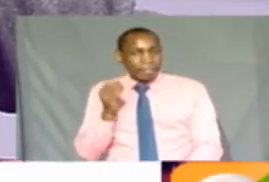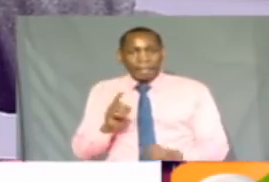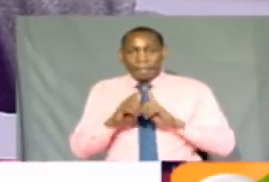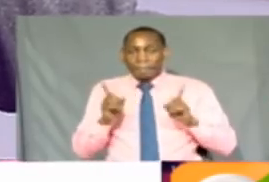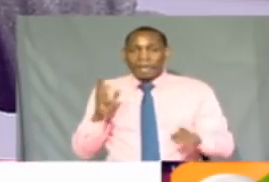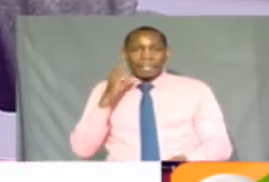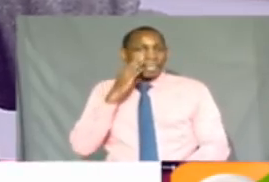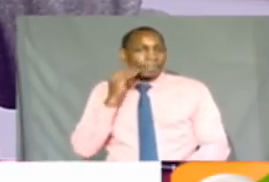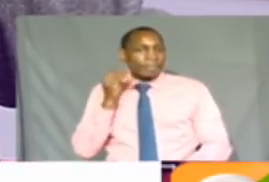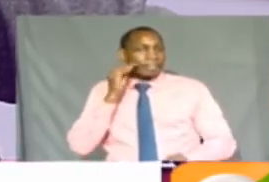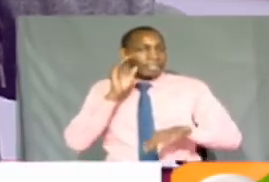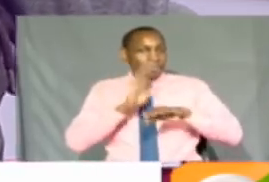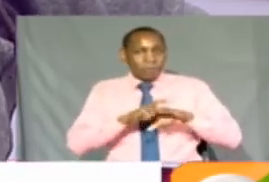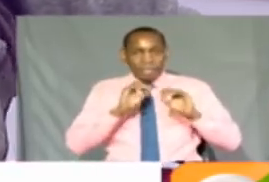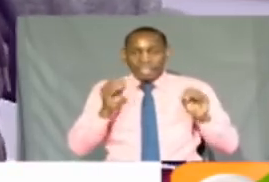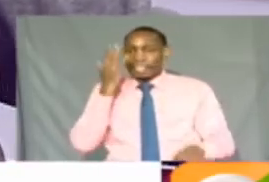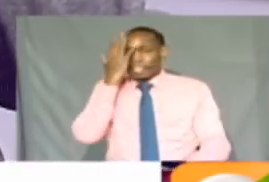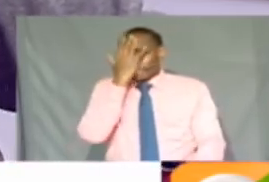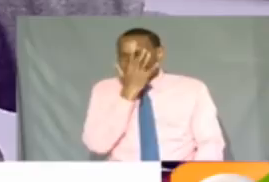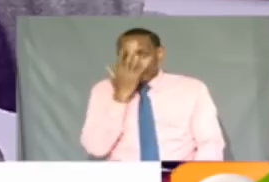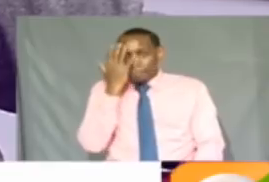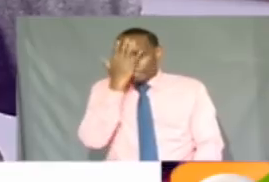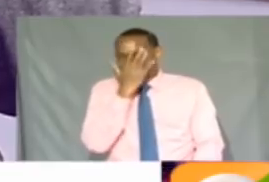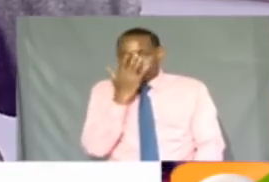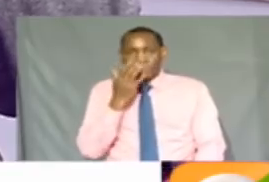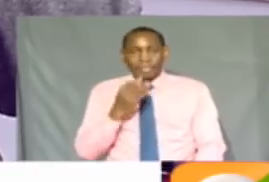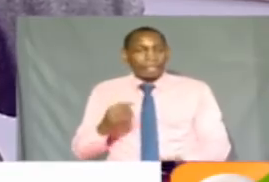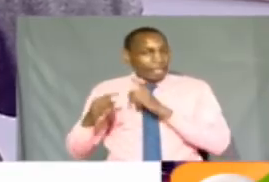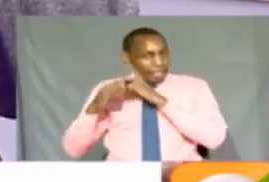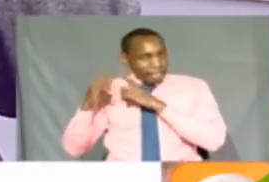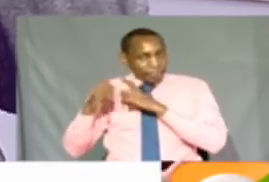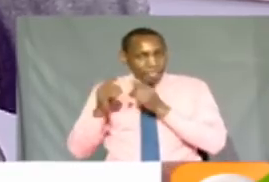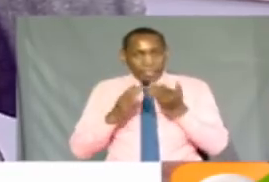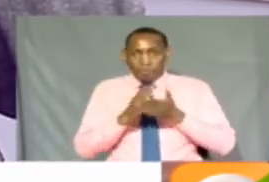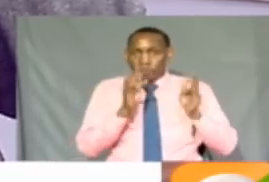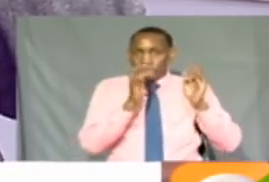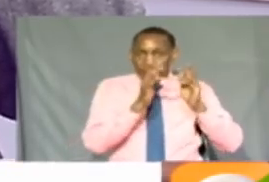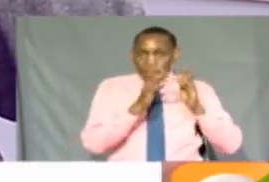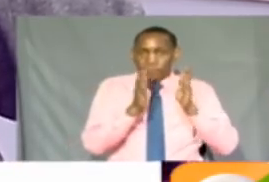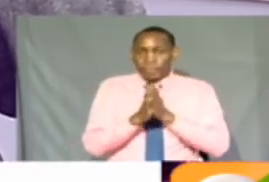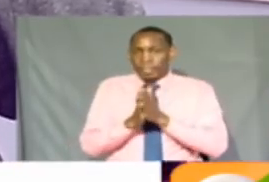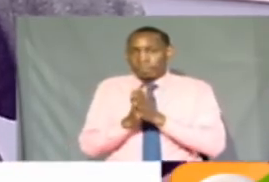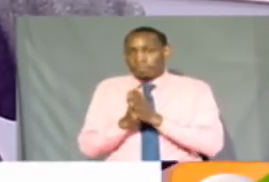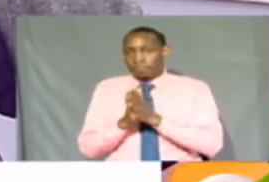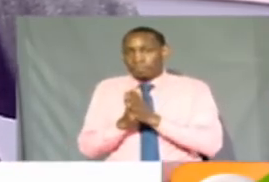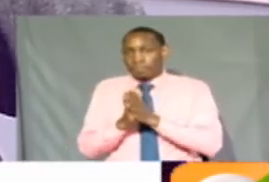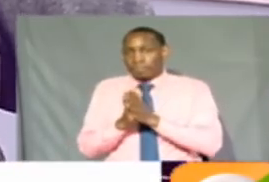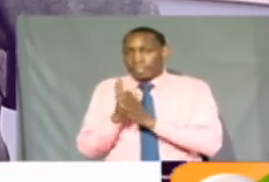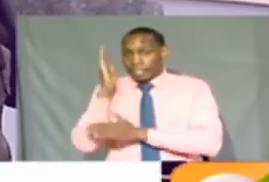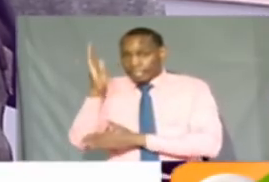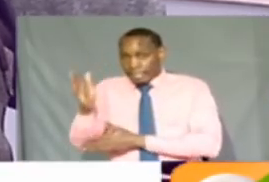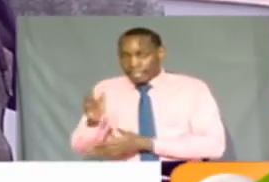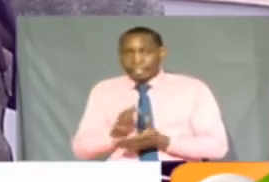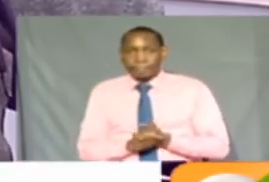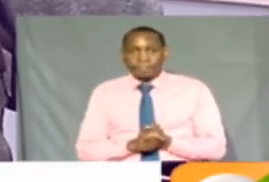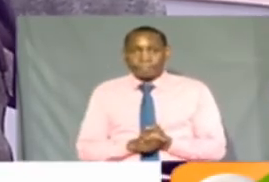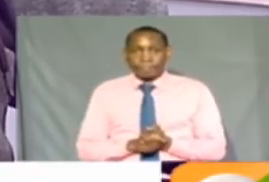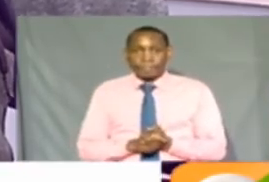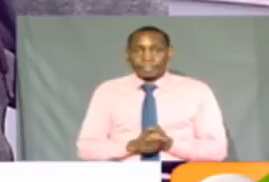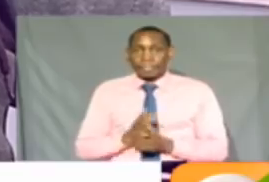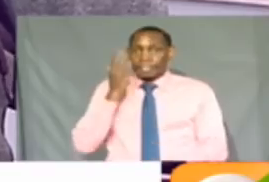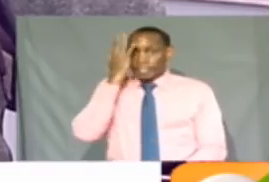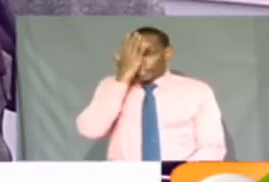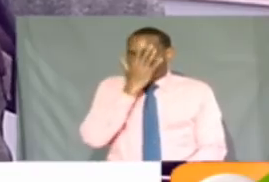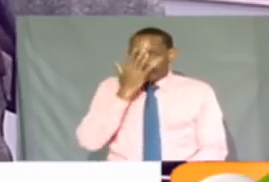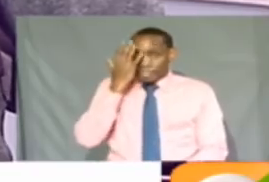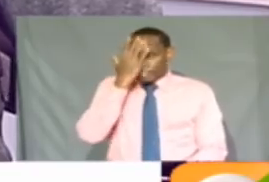terrible experiences, humiliating experiences, both online and in person. Shaming you for just being where you are. Shaming